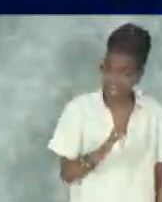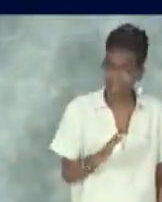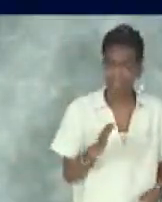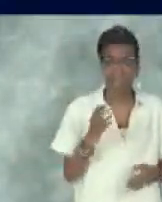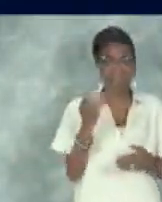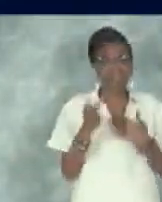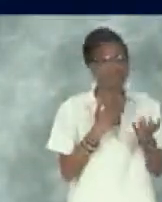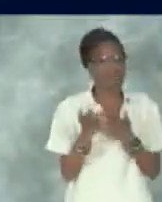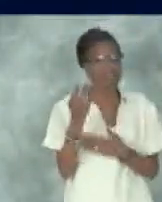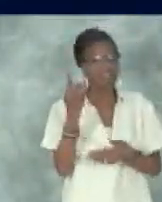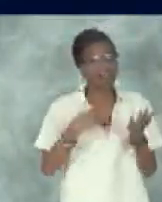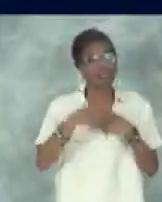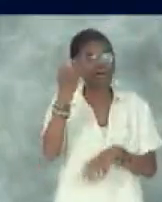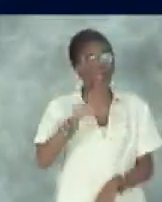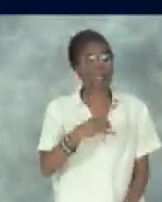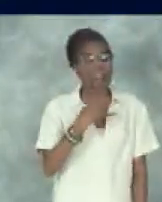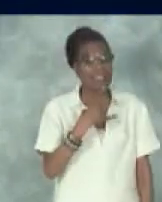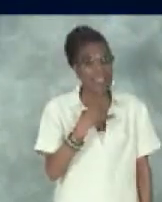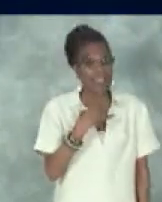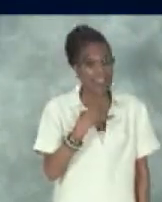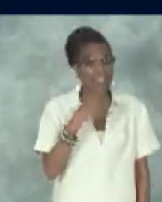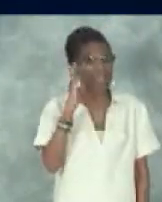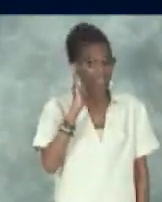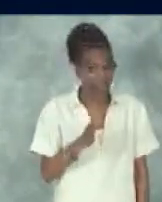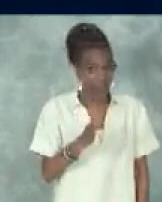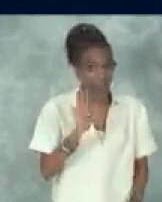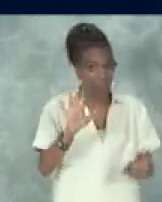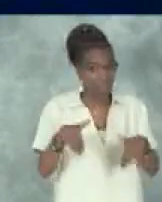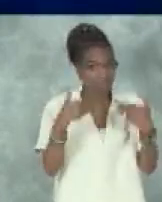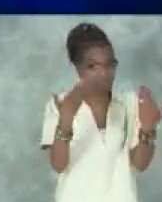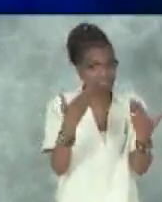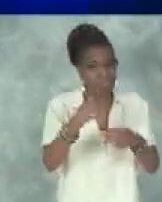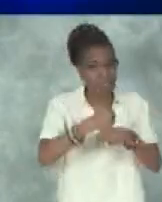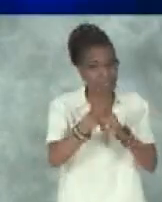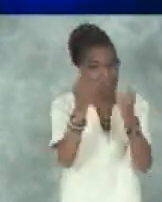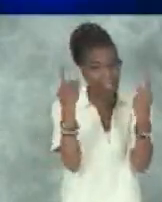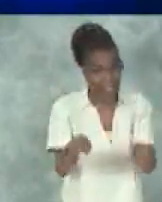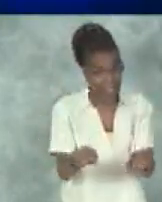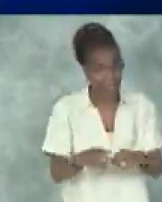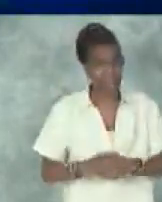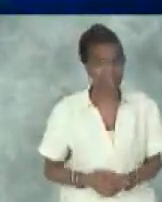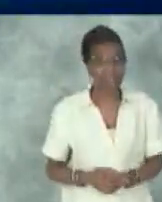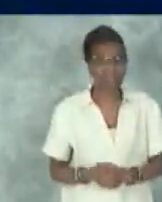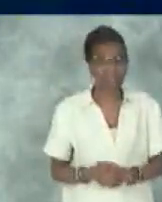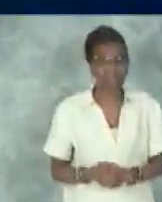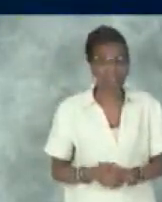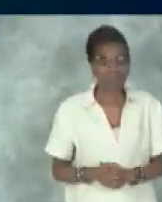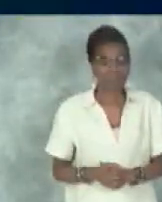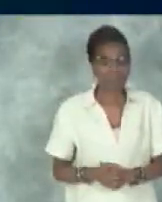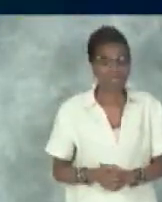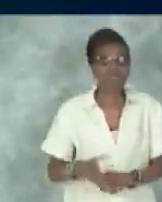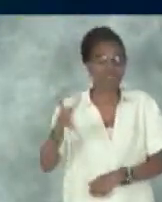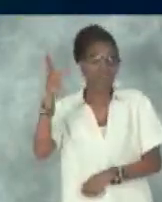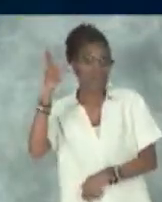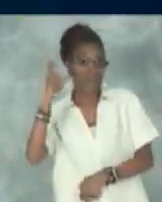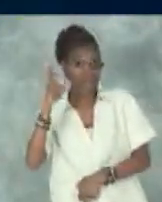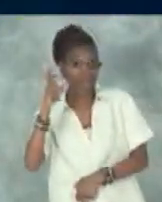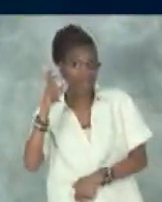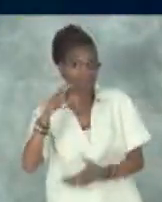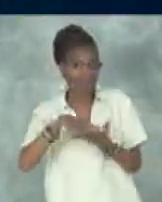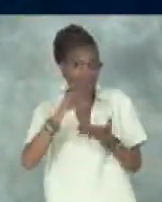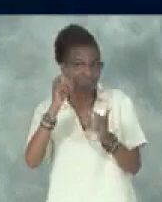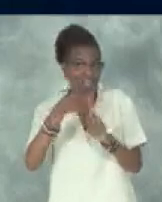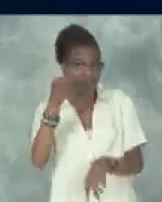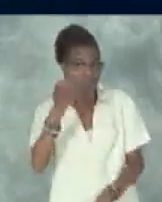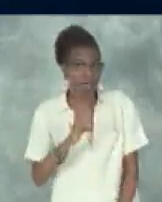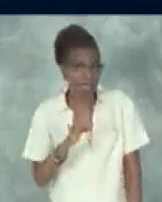says, God will bring it to pass. So once I've heard from God, once I